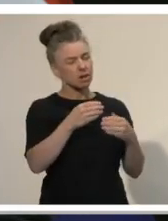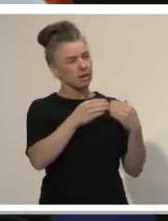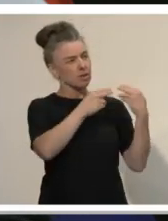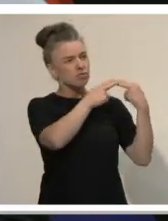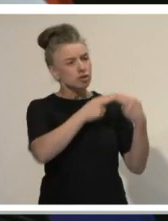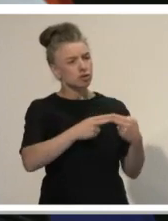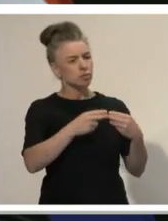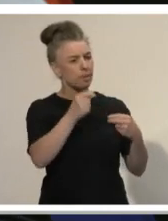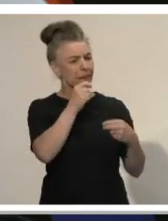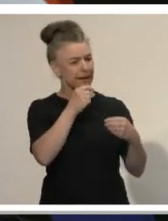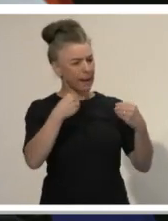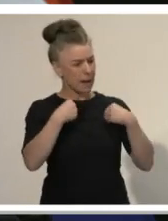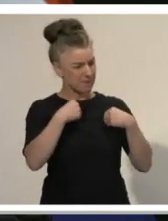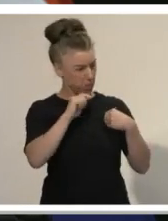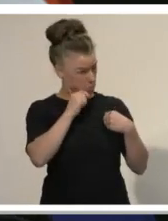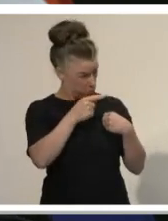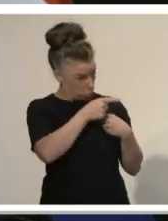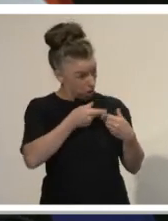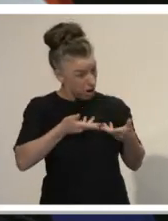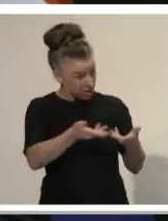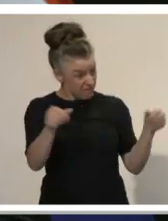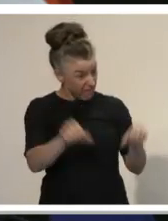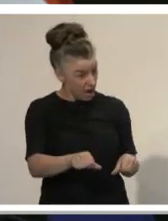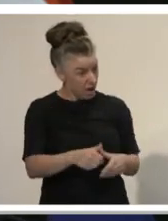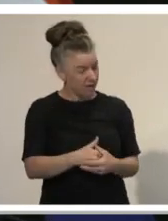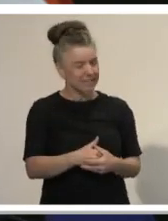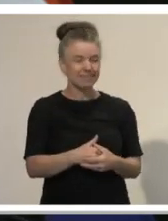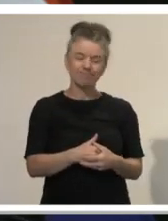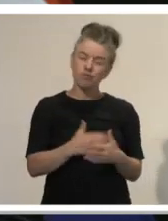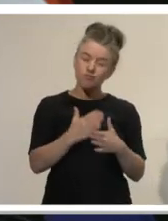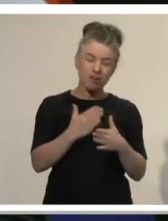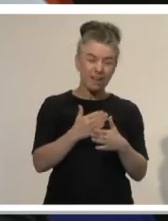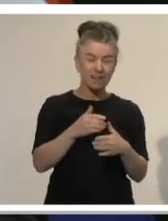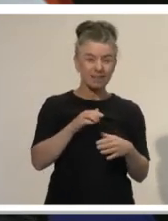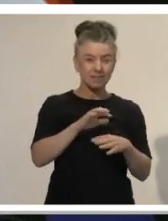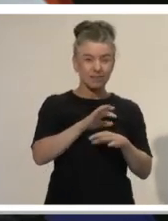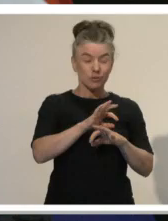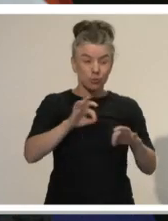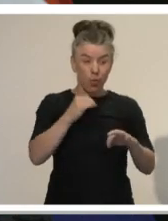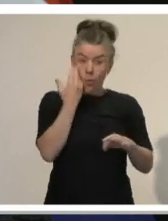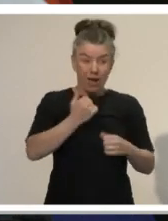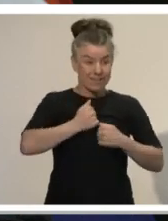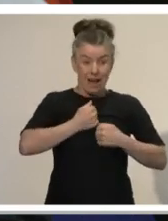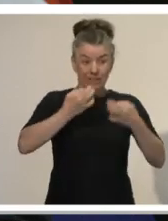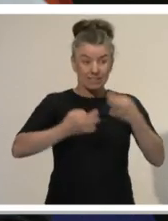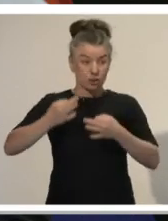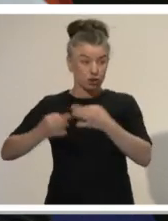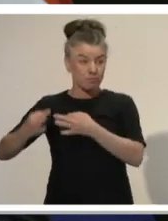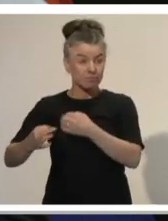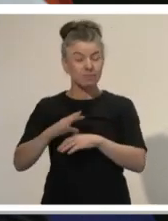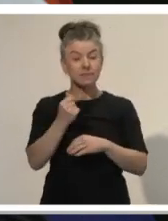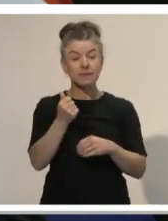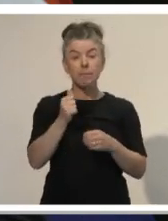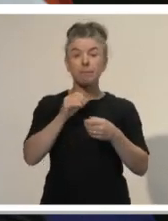of jobs? Look, at the end of the day, some of those decisions aren't in our hands. We've spoken to some of the owners of media entities, but